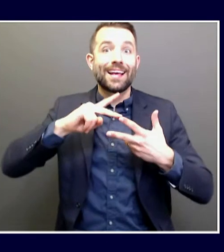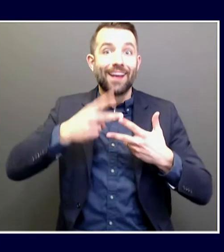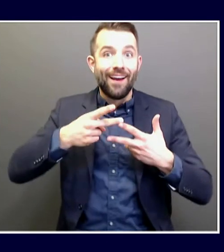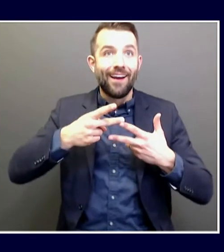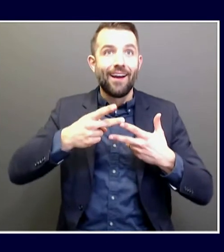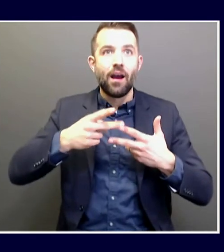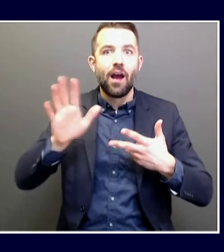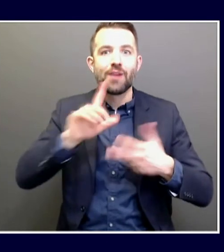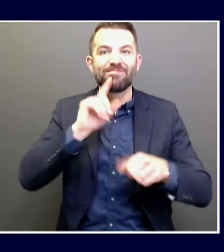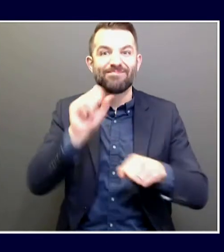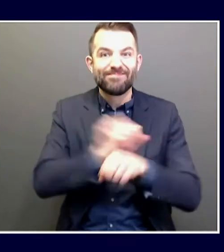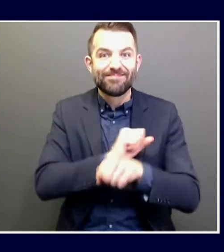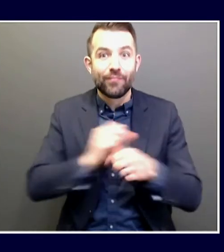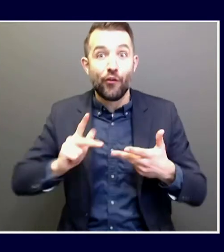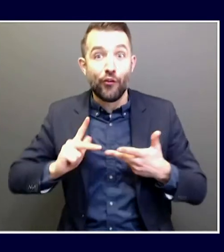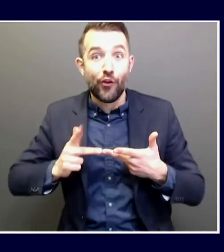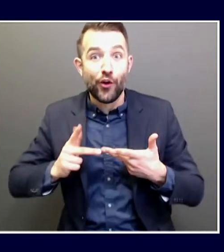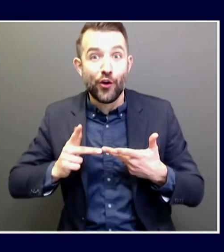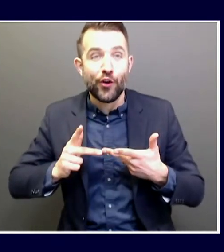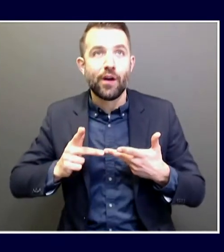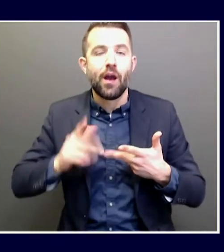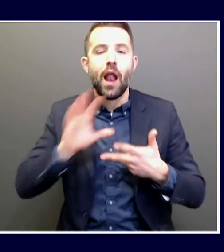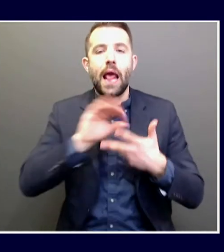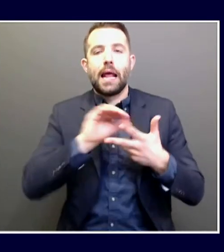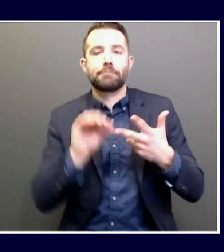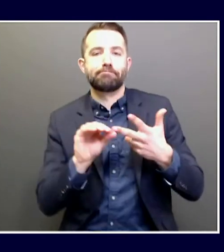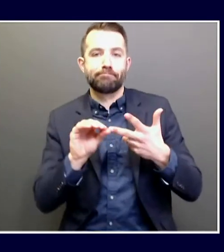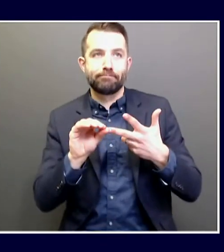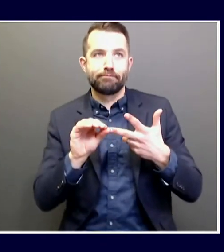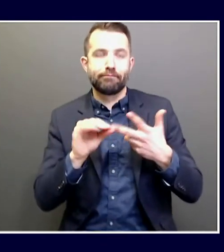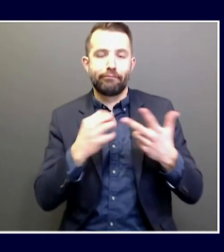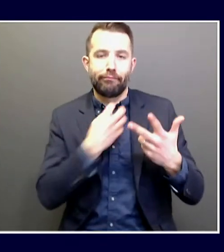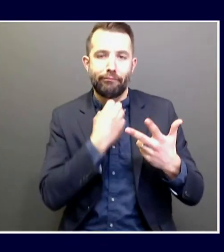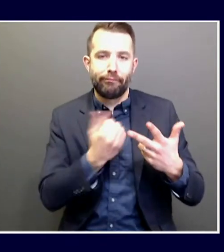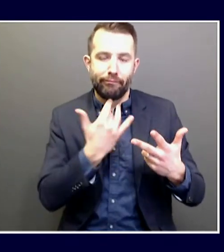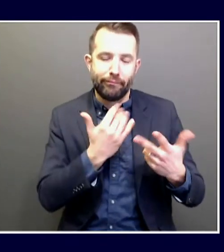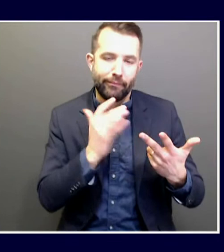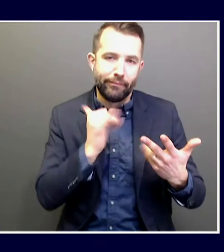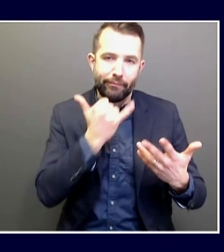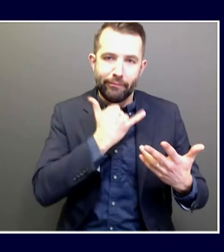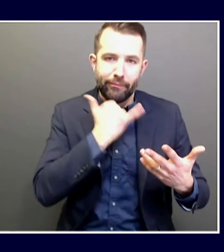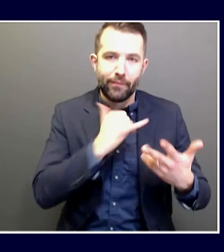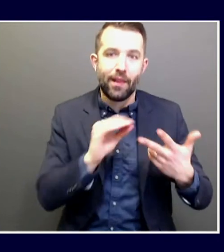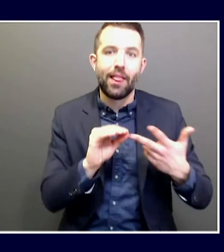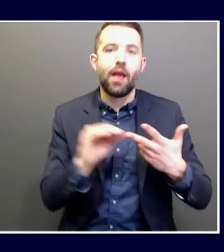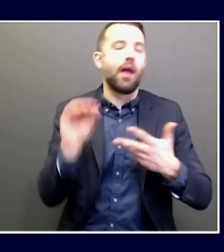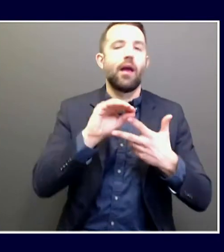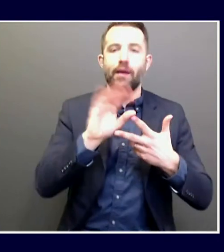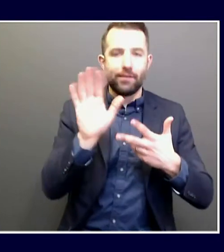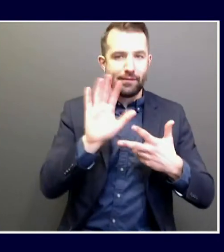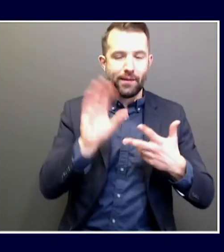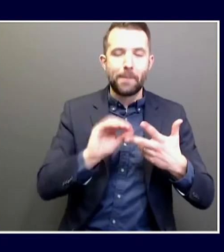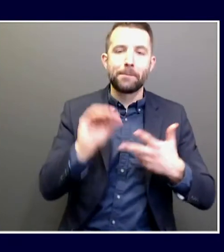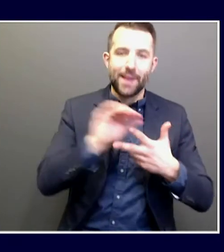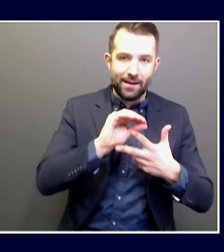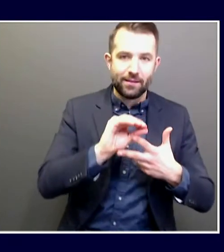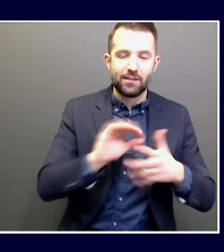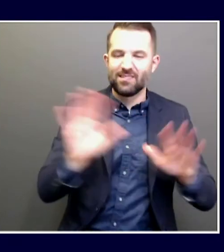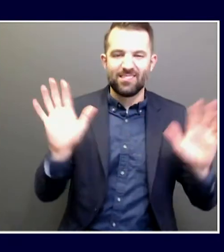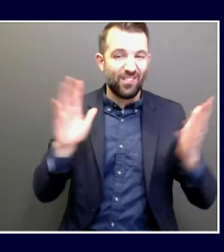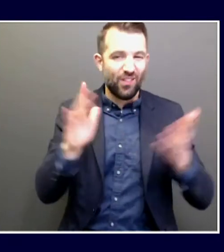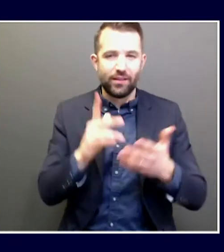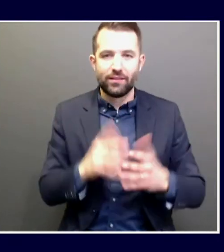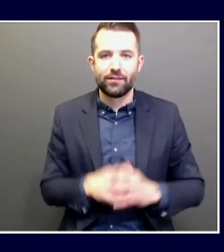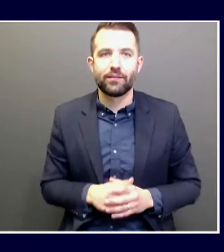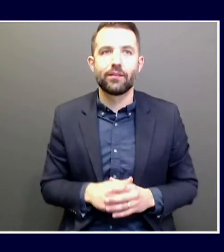received the third dose and reclassifying them to the booster or additional dose category. So that's why we saw the